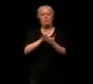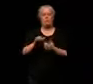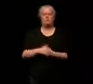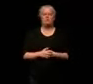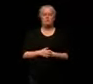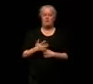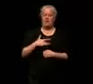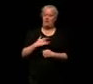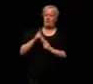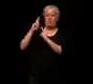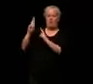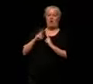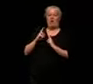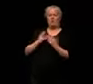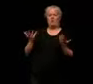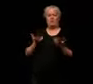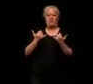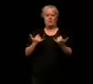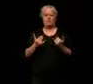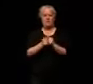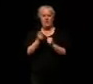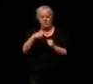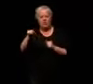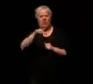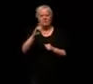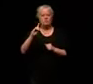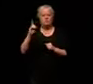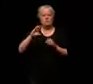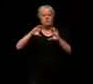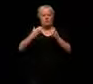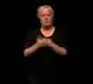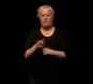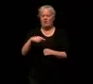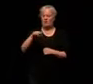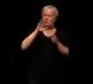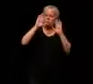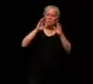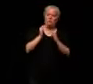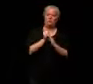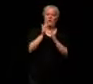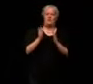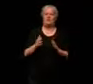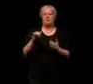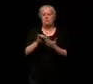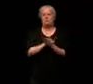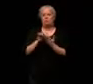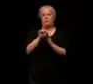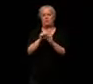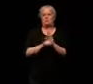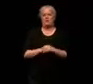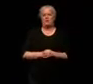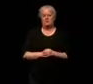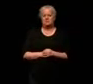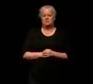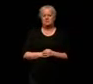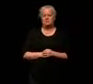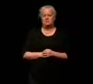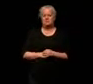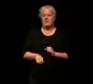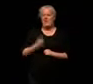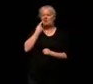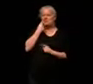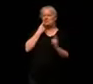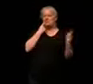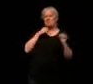be here today with my fellow Democrats and the great leaders of the state. I was laughing behind stage with my